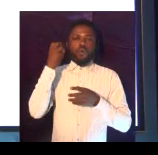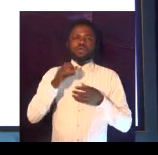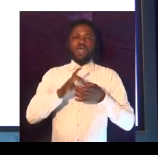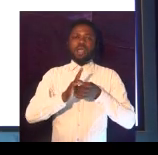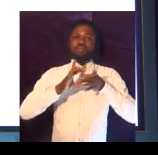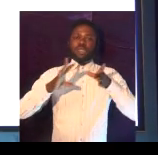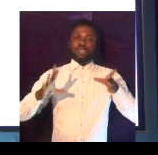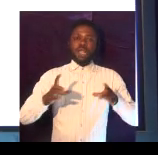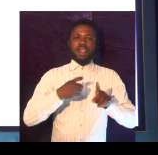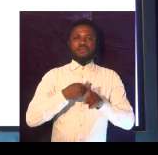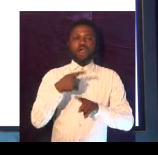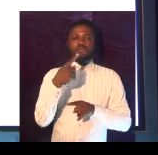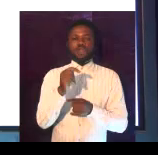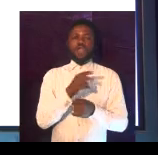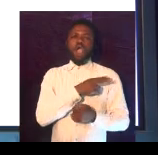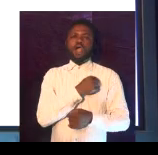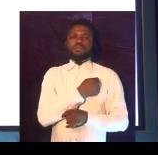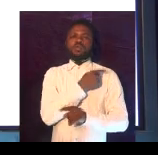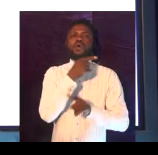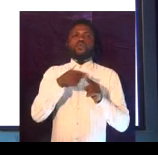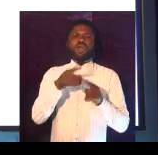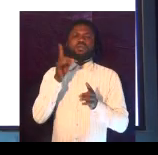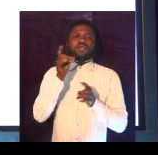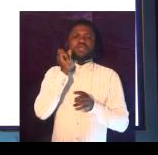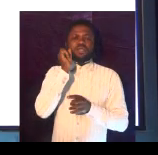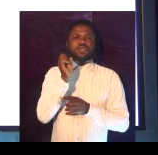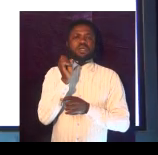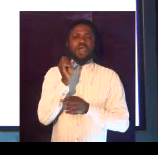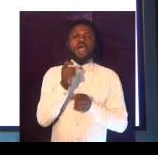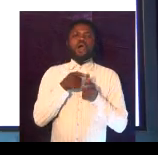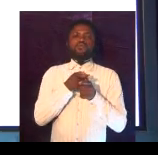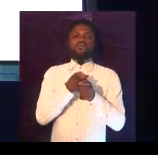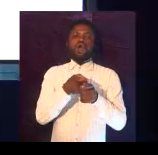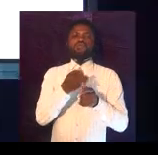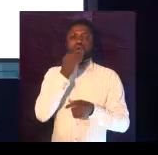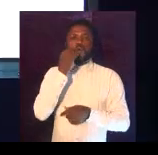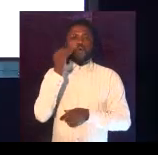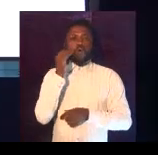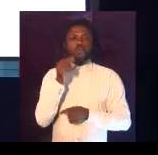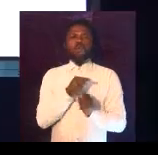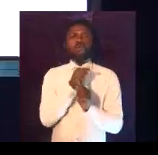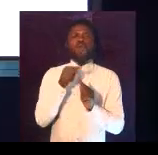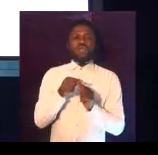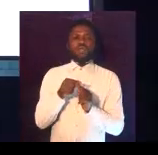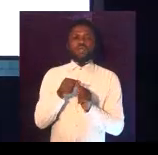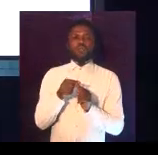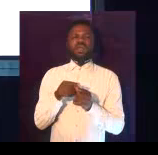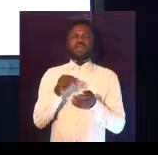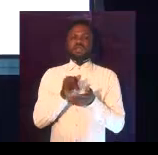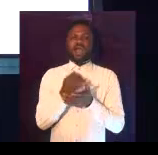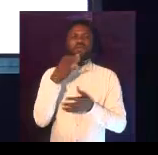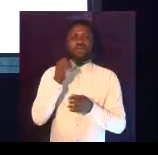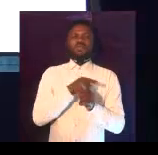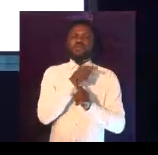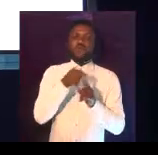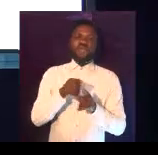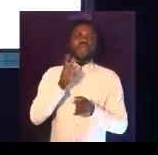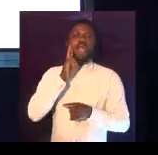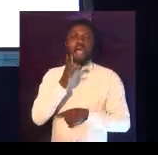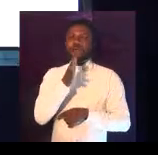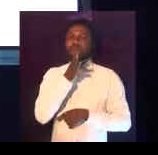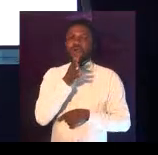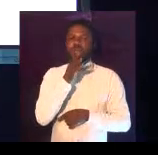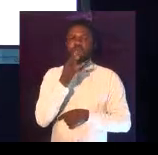hospital. When did Folake rush home? When did Folake rush home? That was when